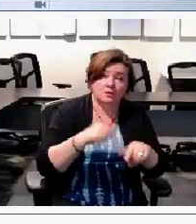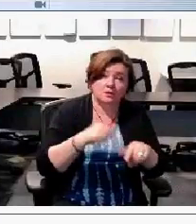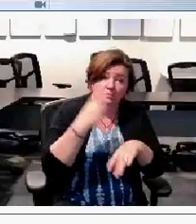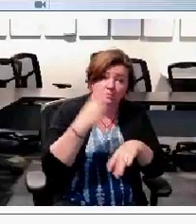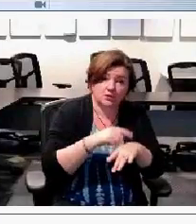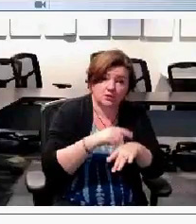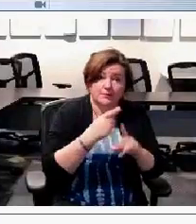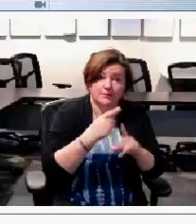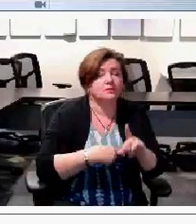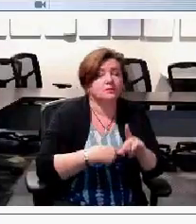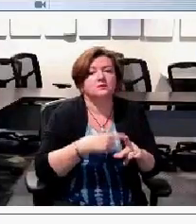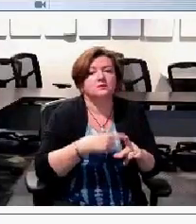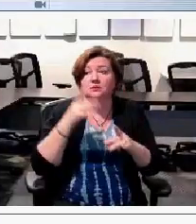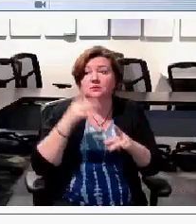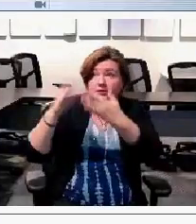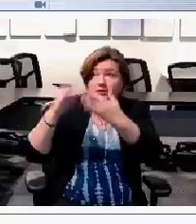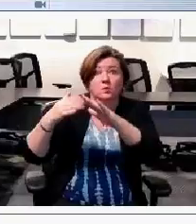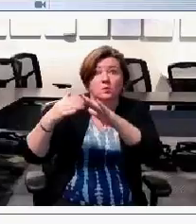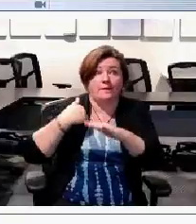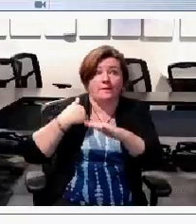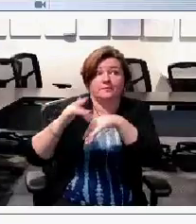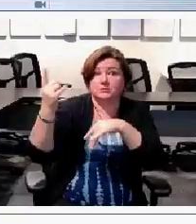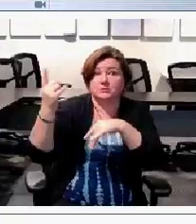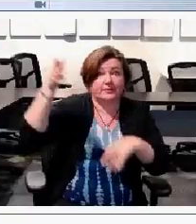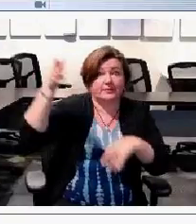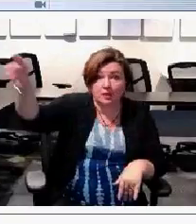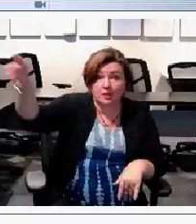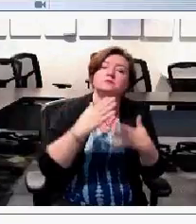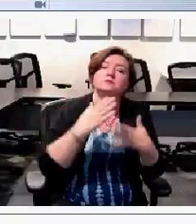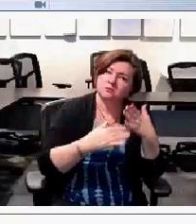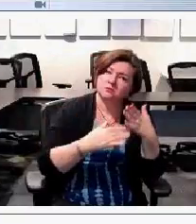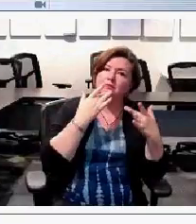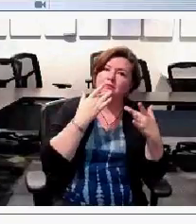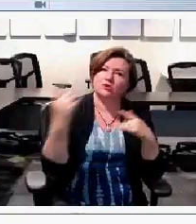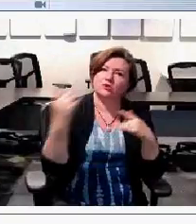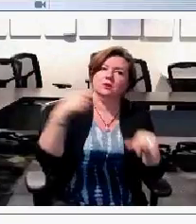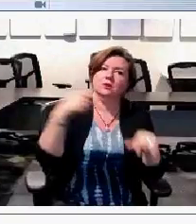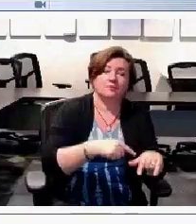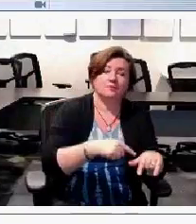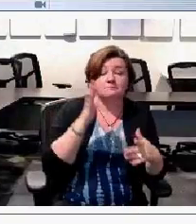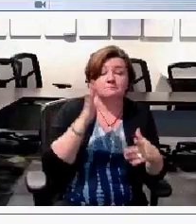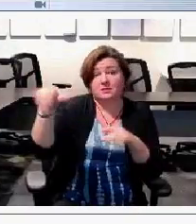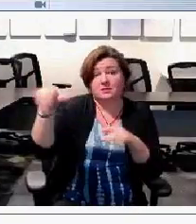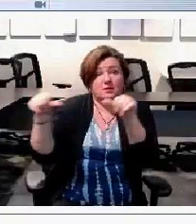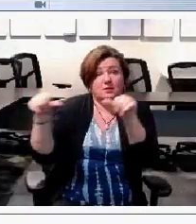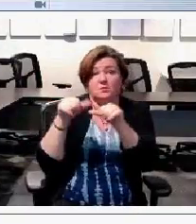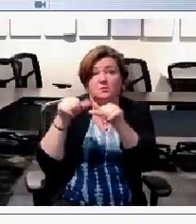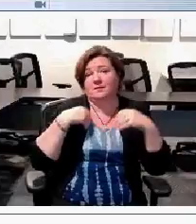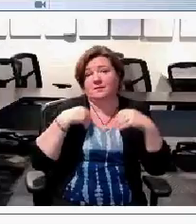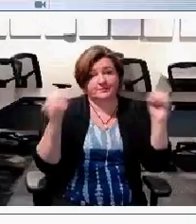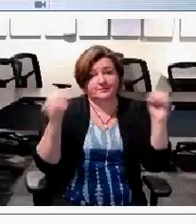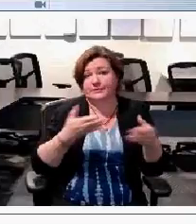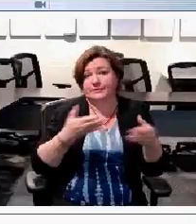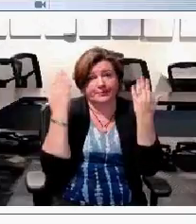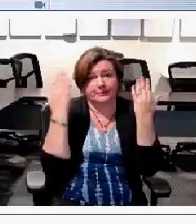community. But some families really do appreciate coming in. There isn't much service where they're living. The other thing we do